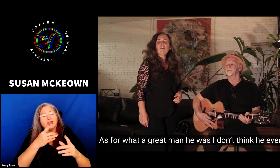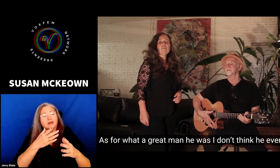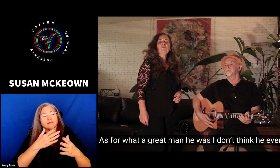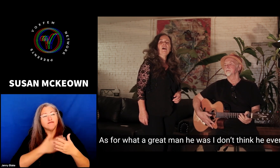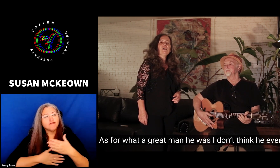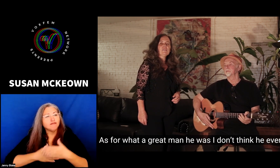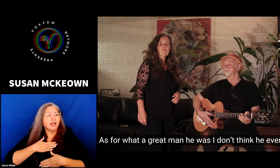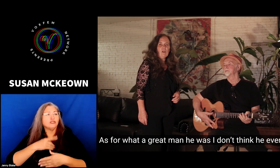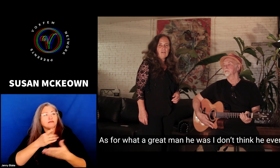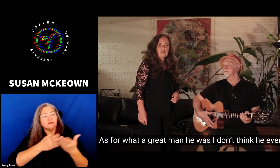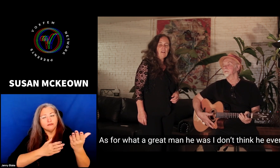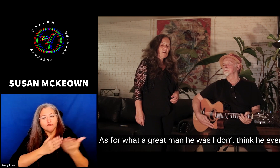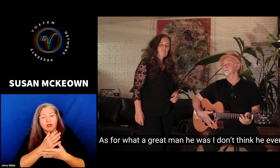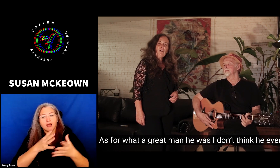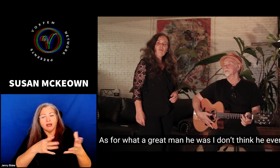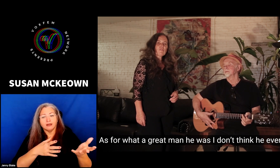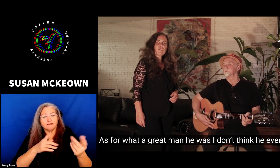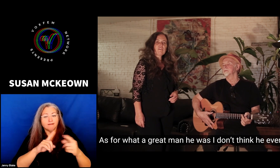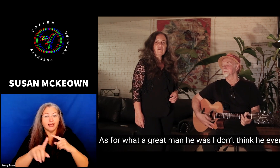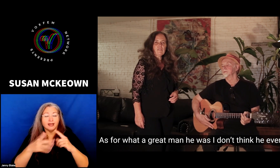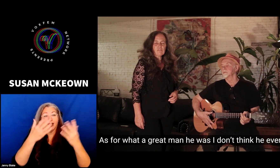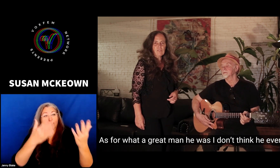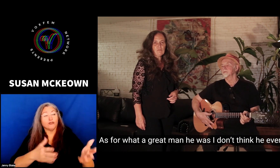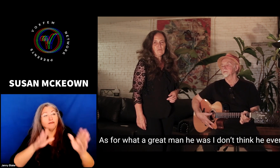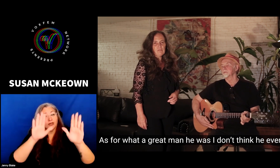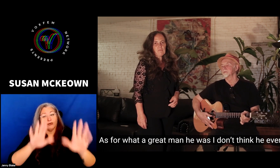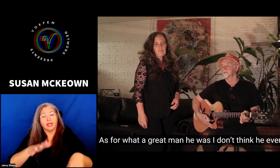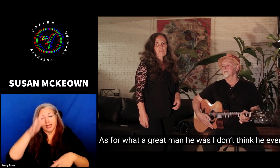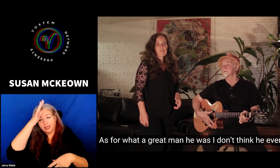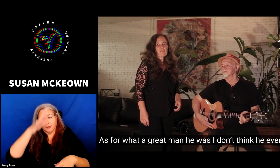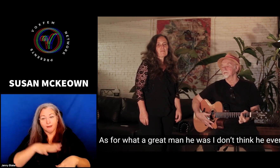what a great man he was, I don't think he ever knew.